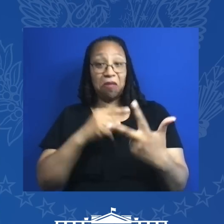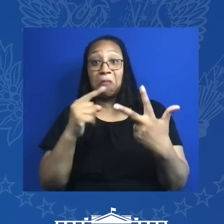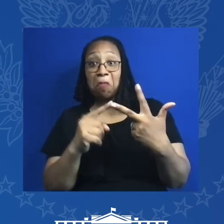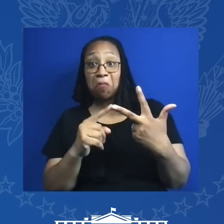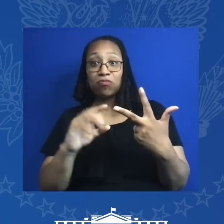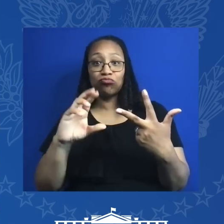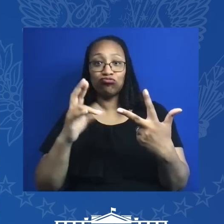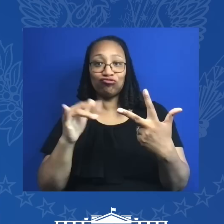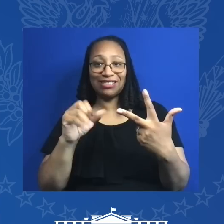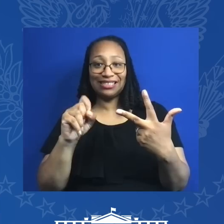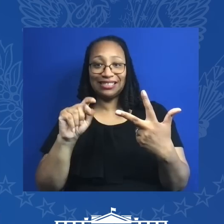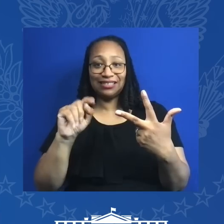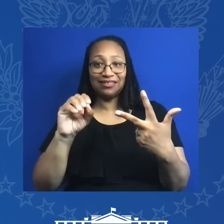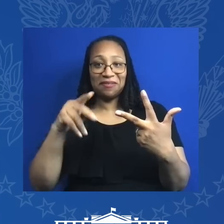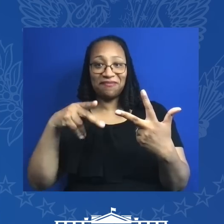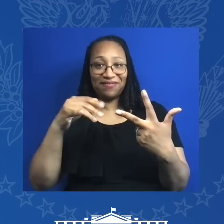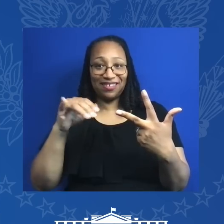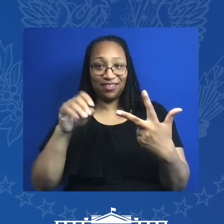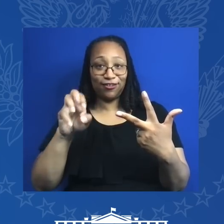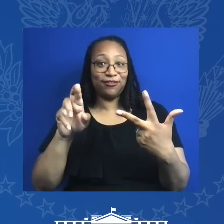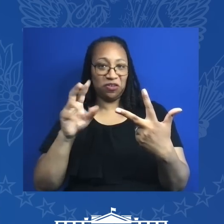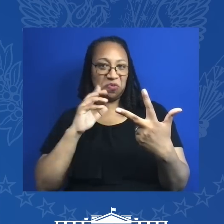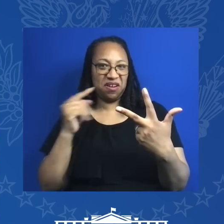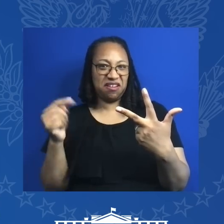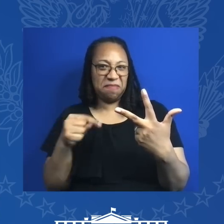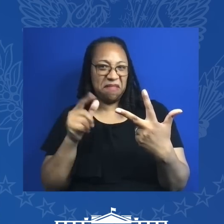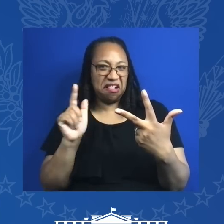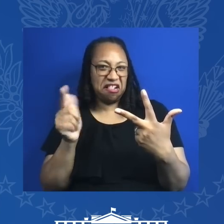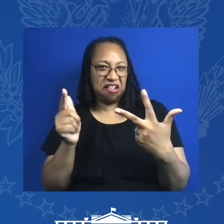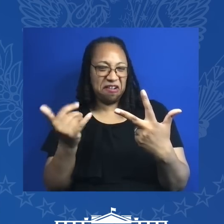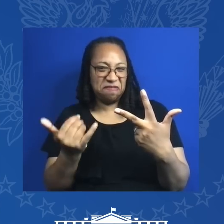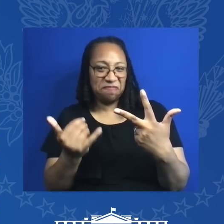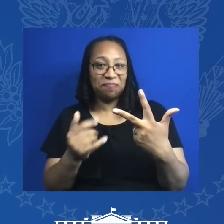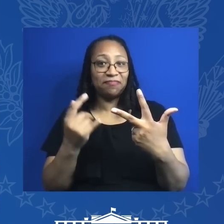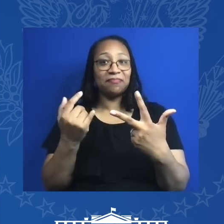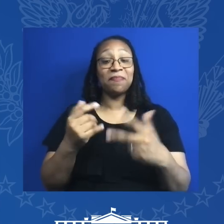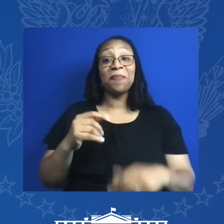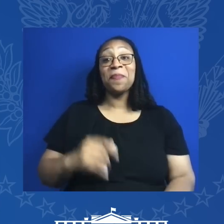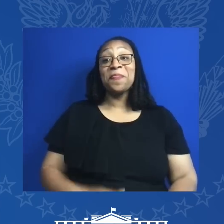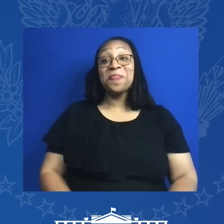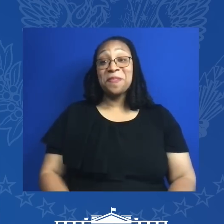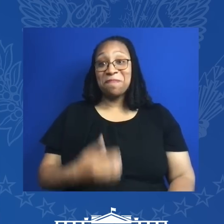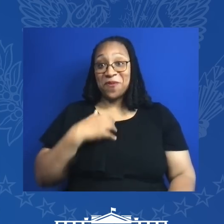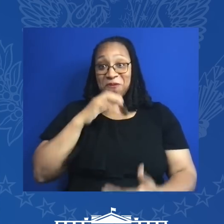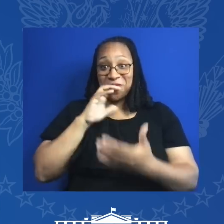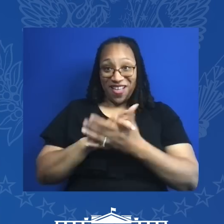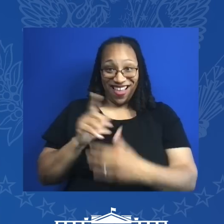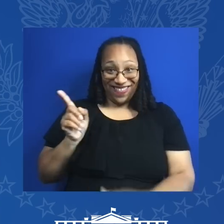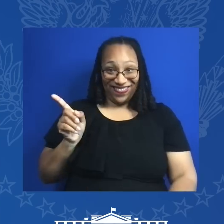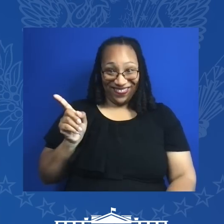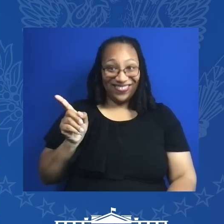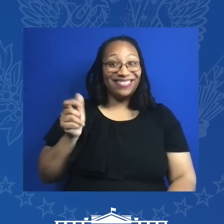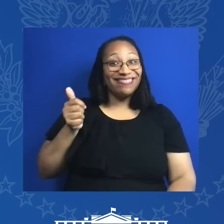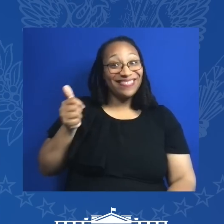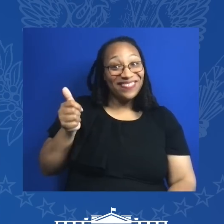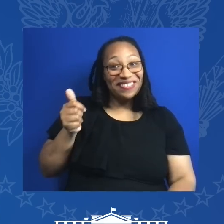My wife, Crystal, is an elementary physical education teacher, and I am a health and fitness coach.